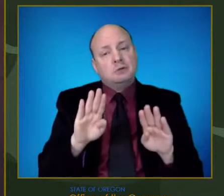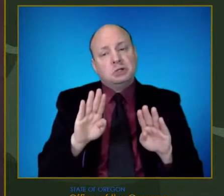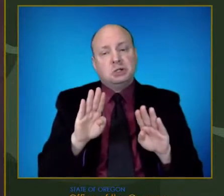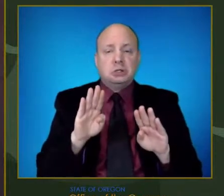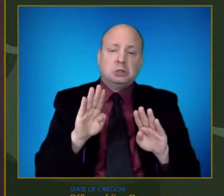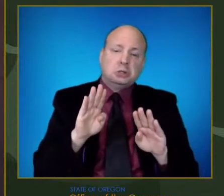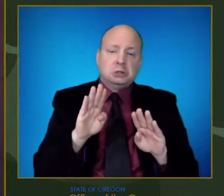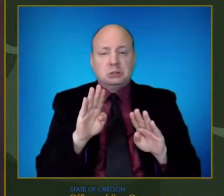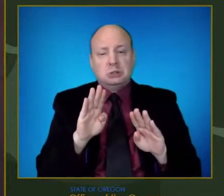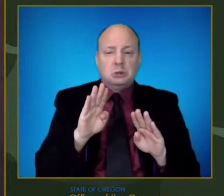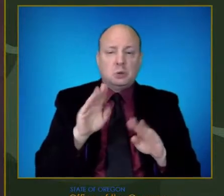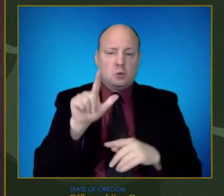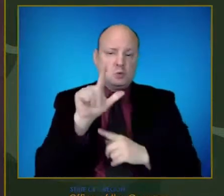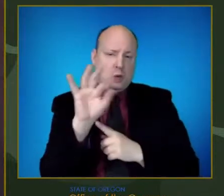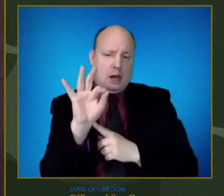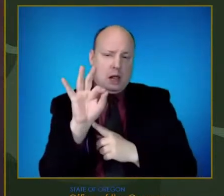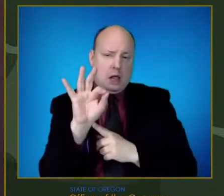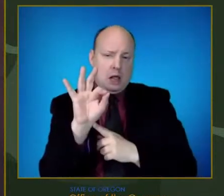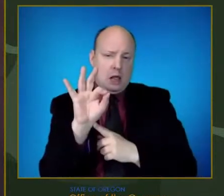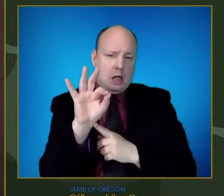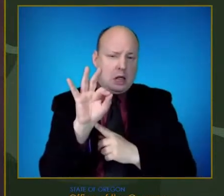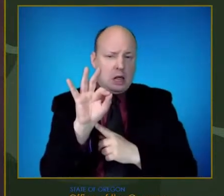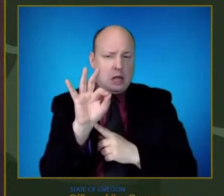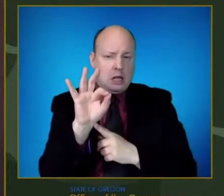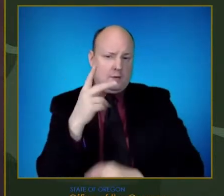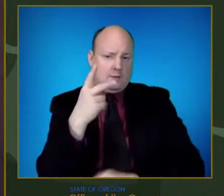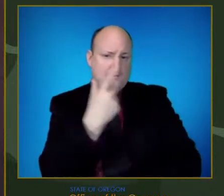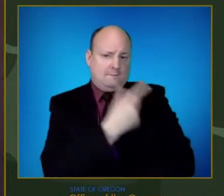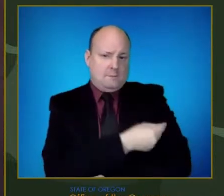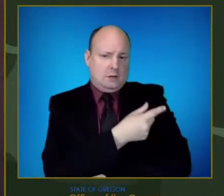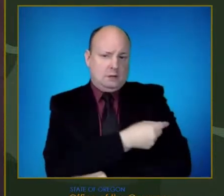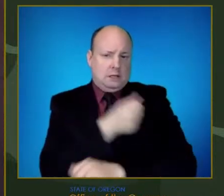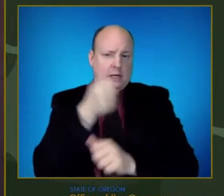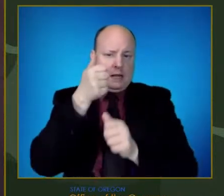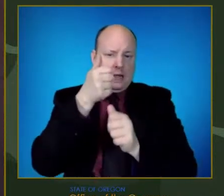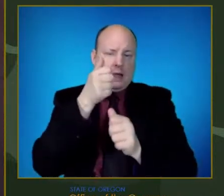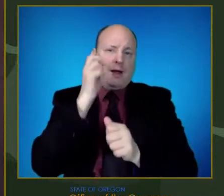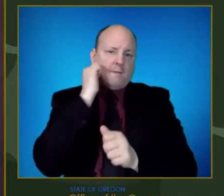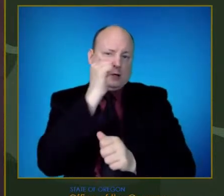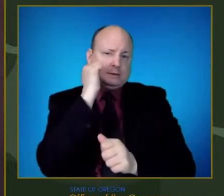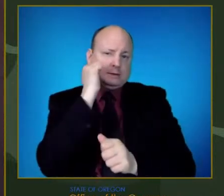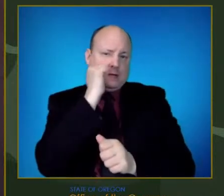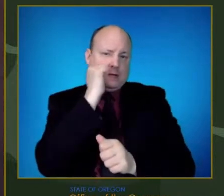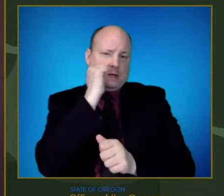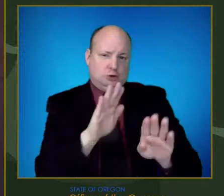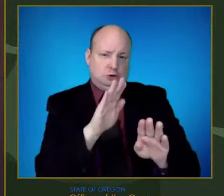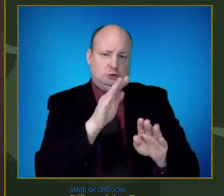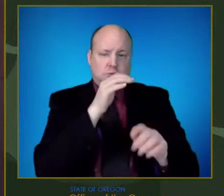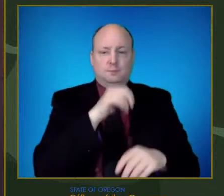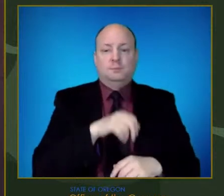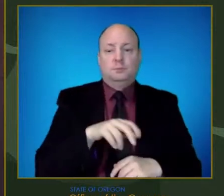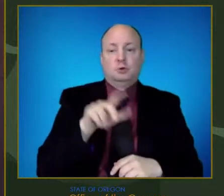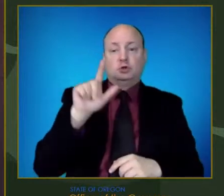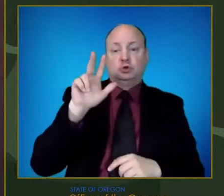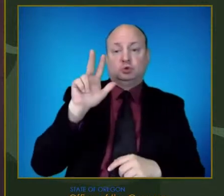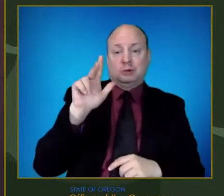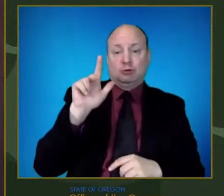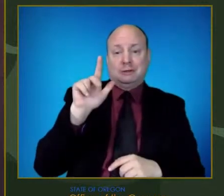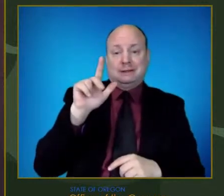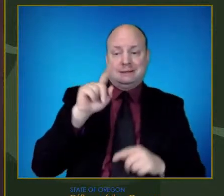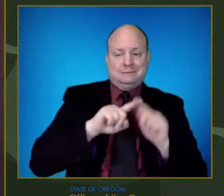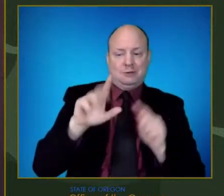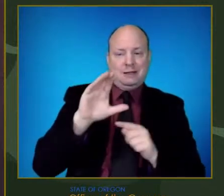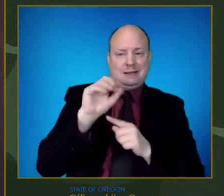each day. 23 counties are now offering vaccines to our latest eligible group,